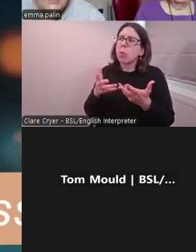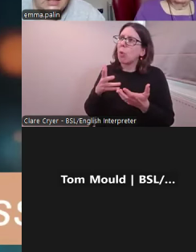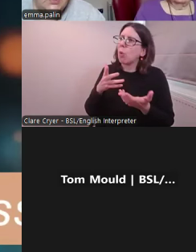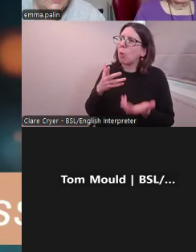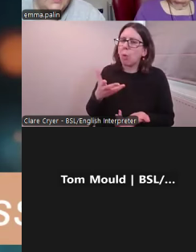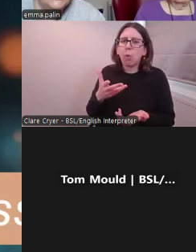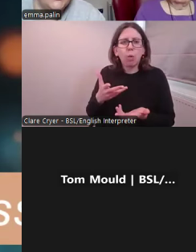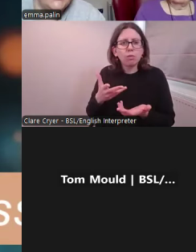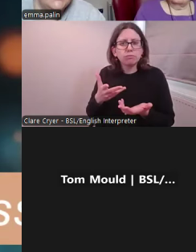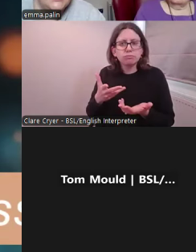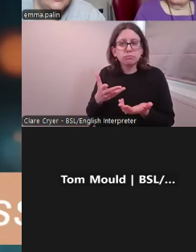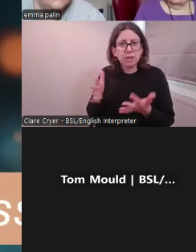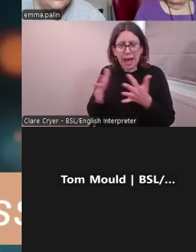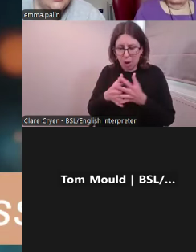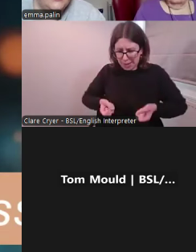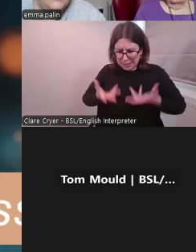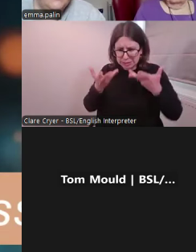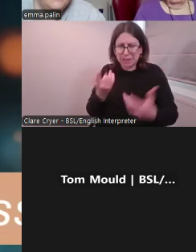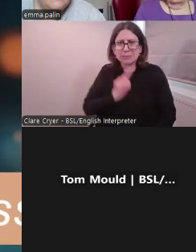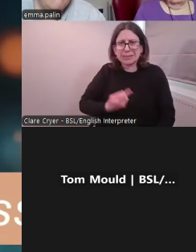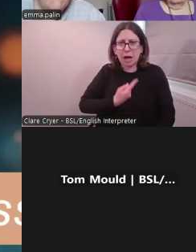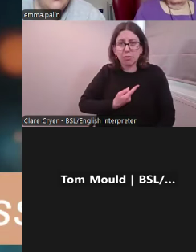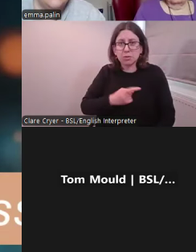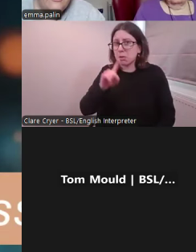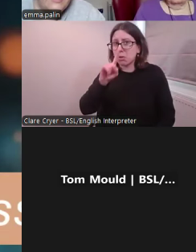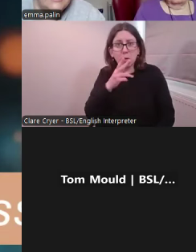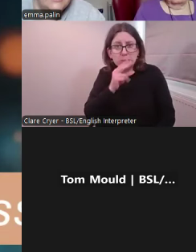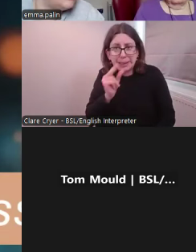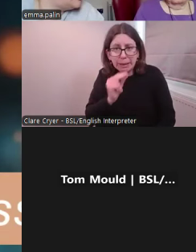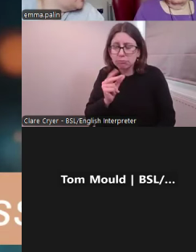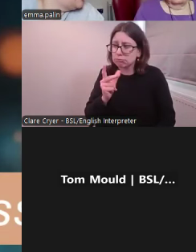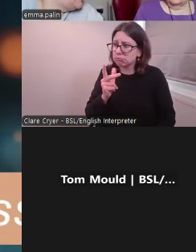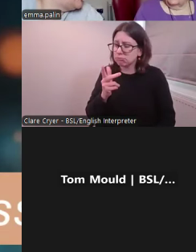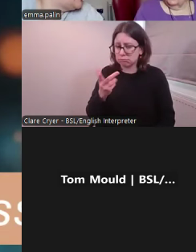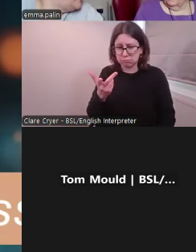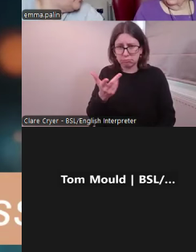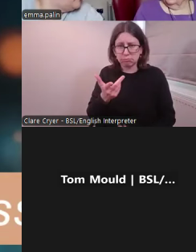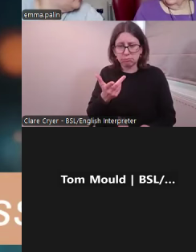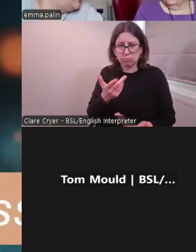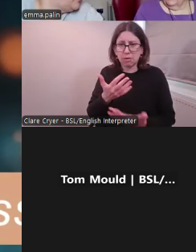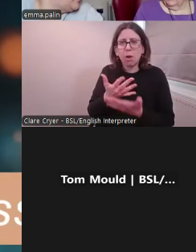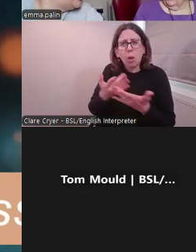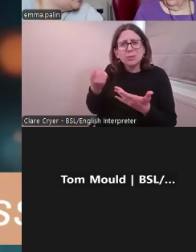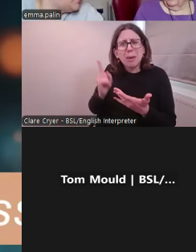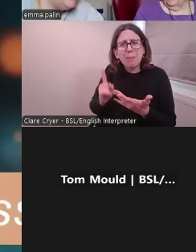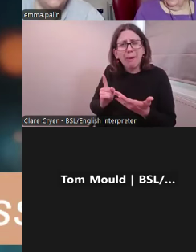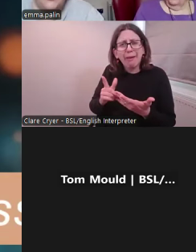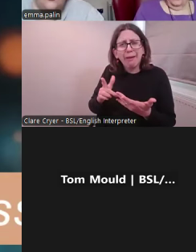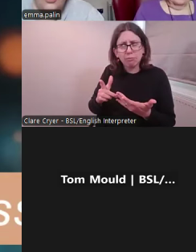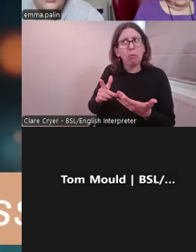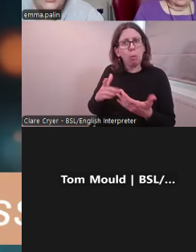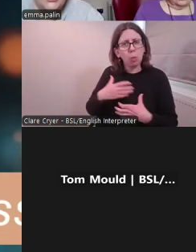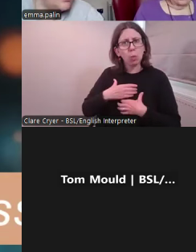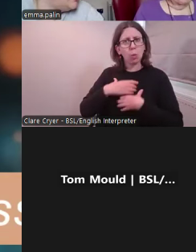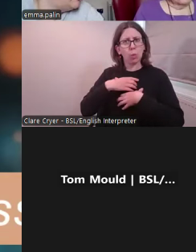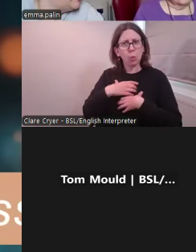Another way to express themselves. A lot of residents, I think you as well, Carol, can be quite surprised about